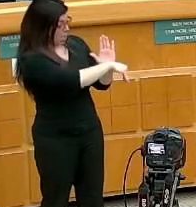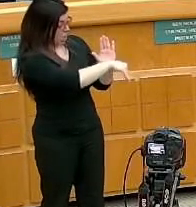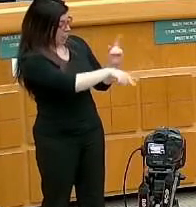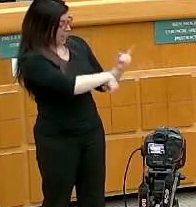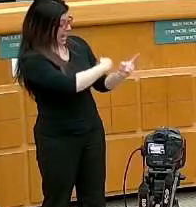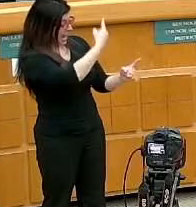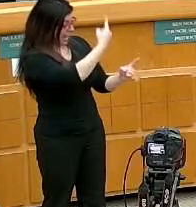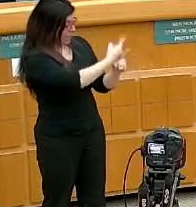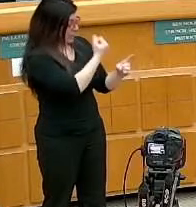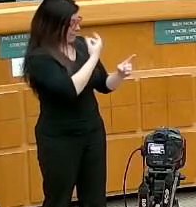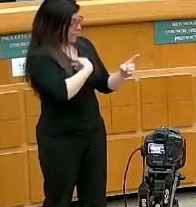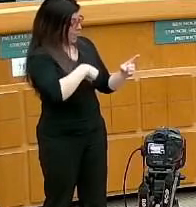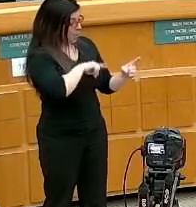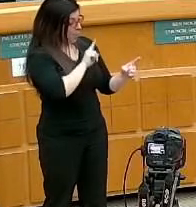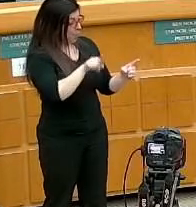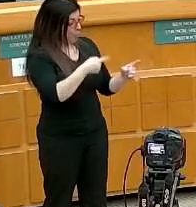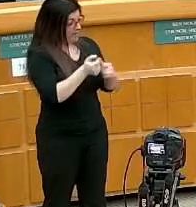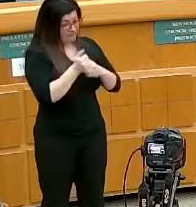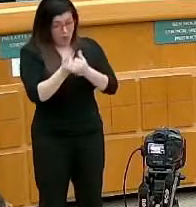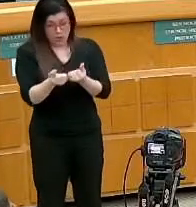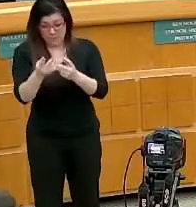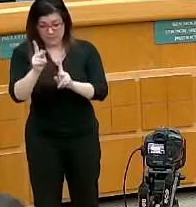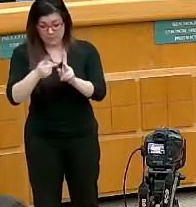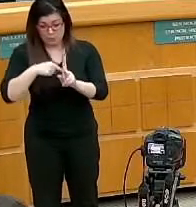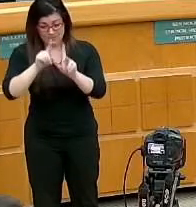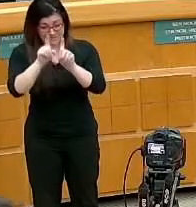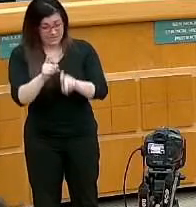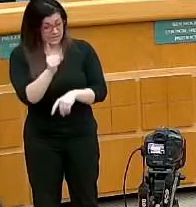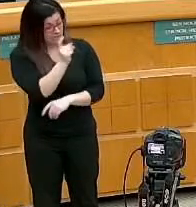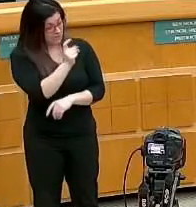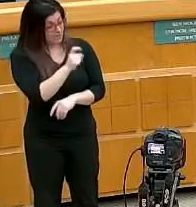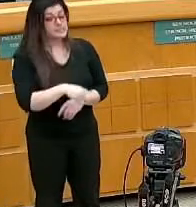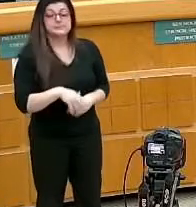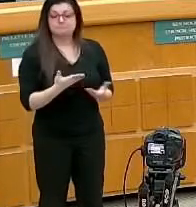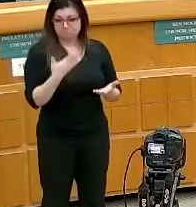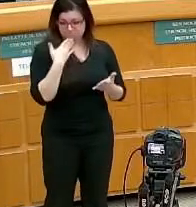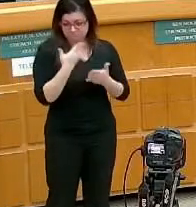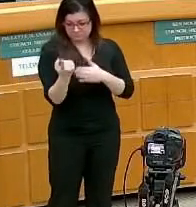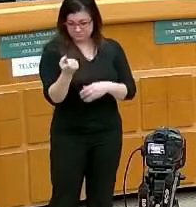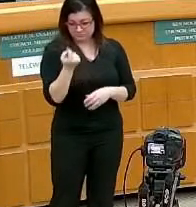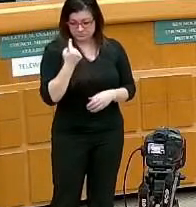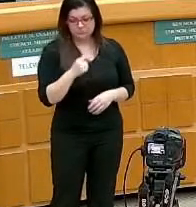we're testing? Well, that's a great question. So the testing